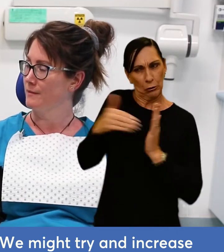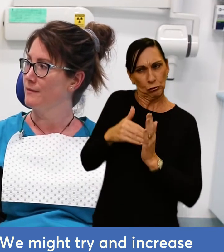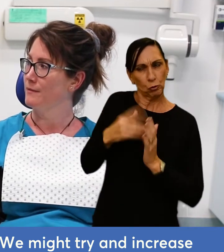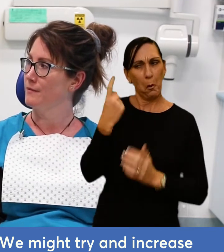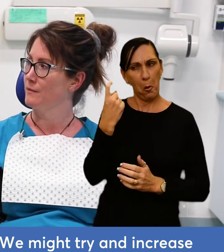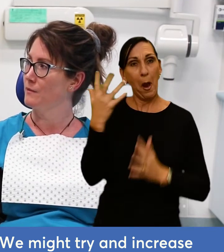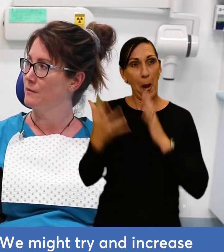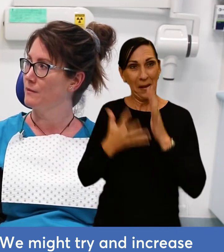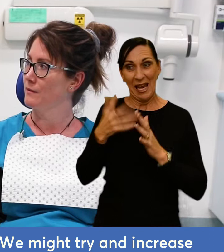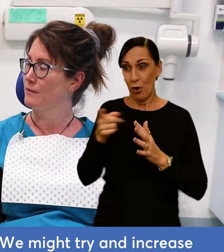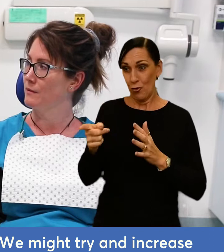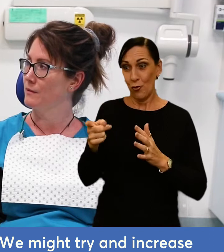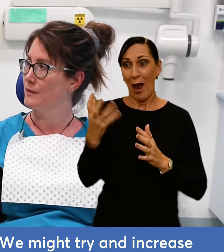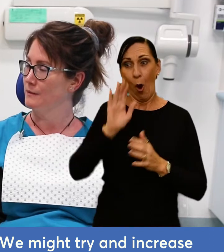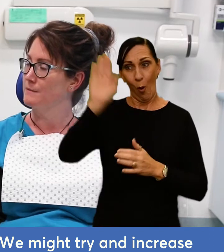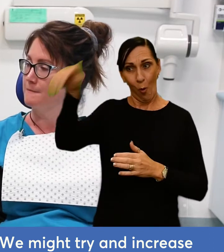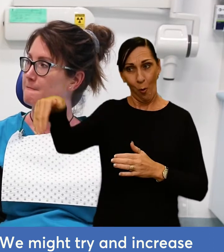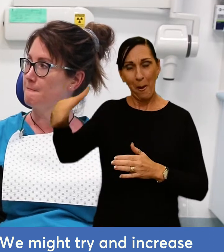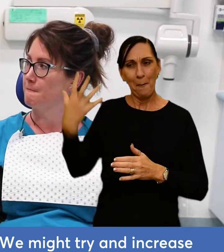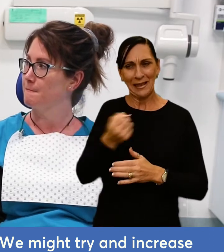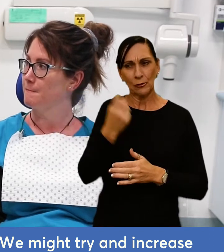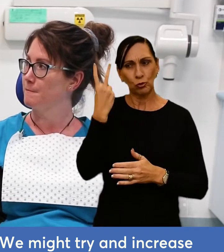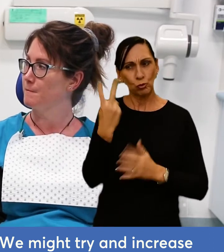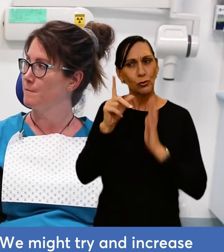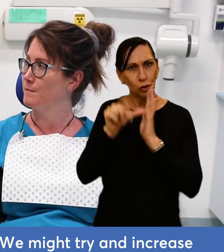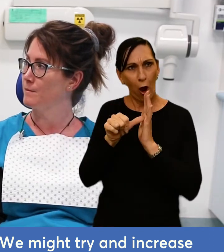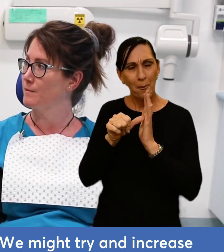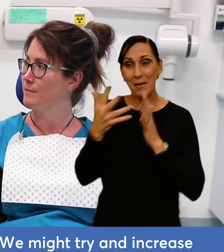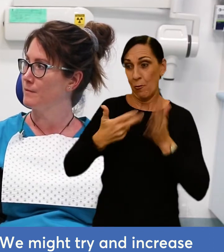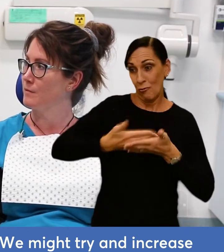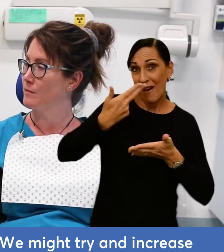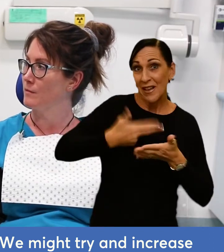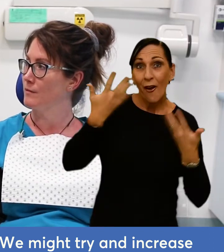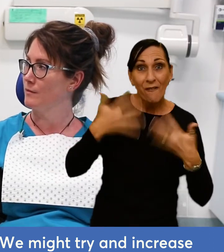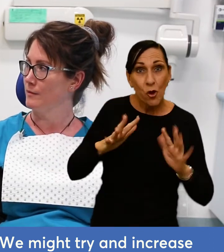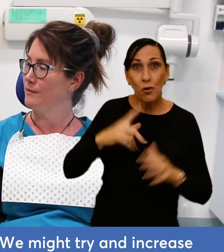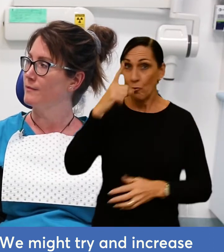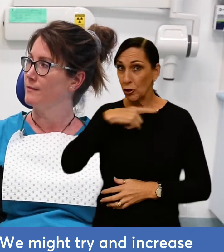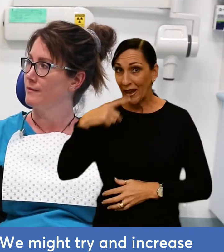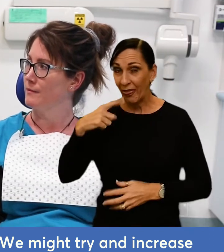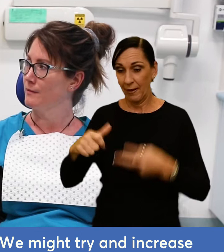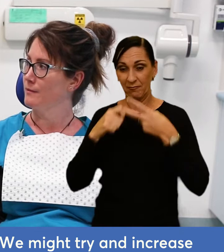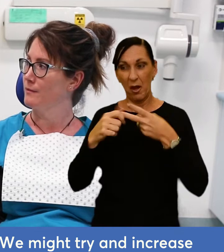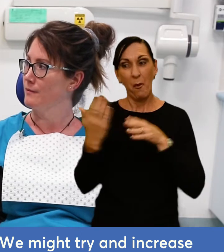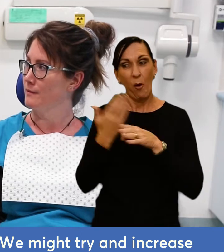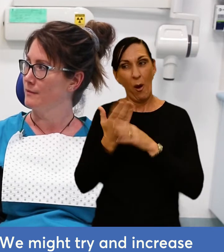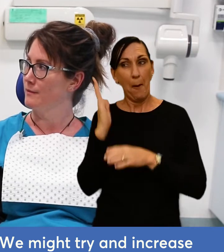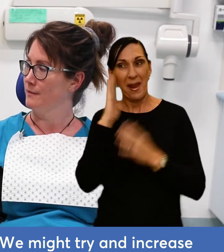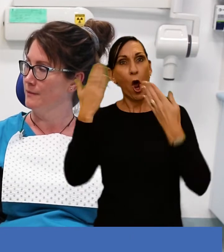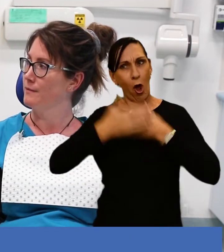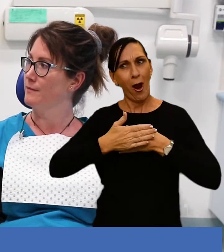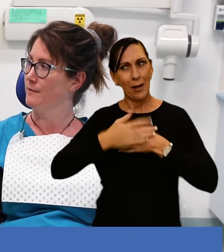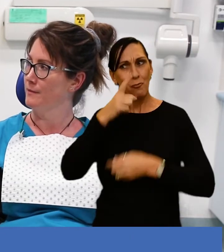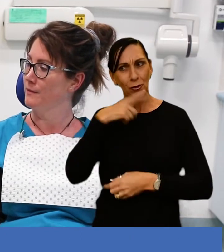that before you come in to see us next time, so that we're making sure that you're doing after breakfast and before you go to bed at